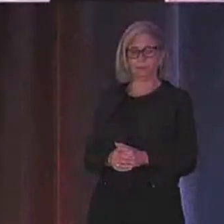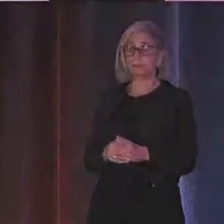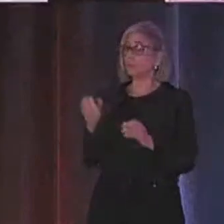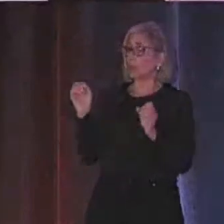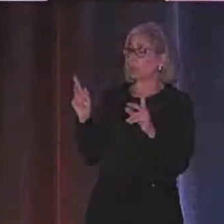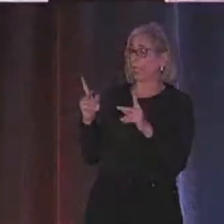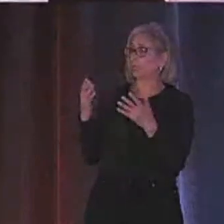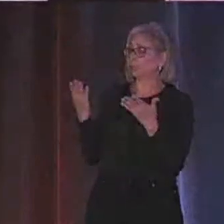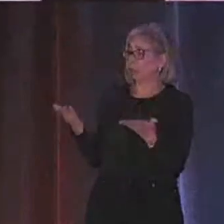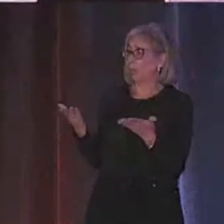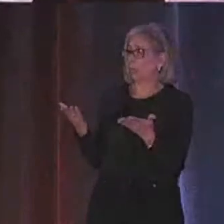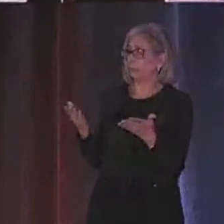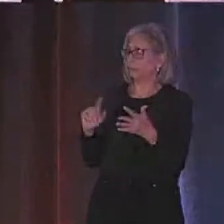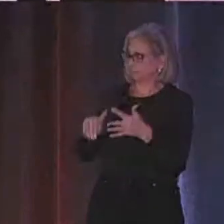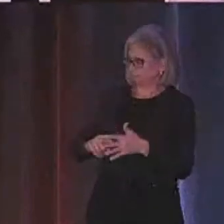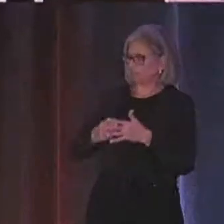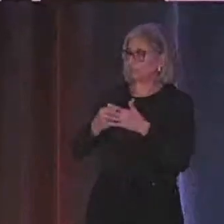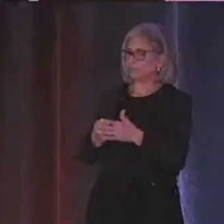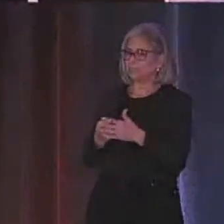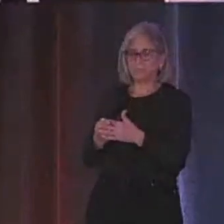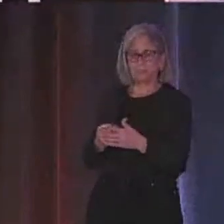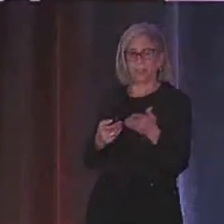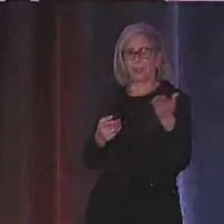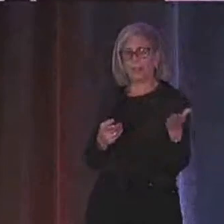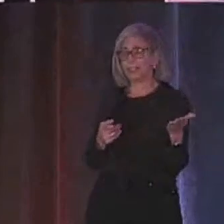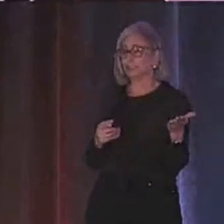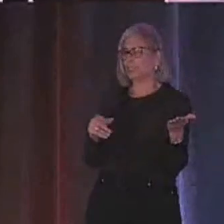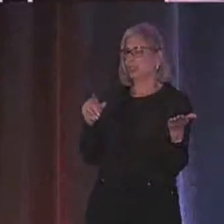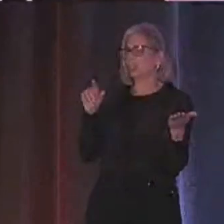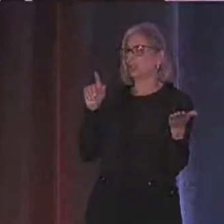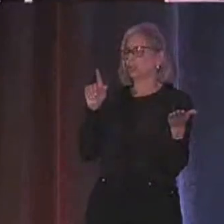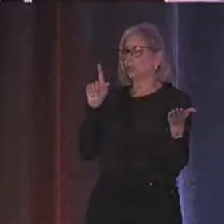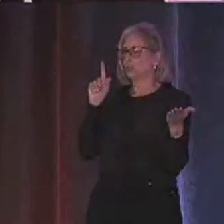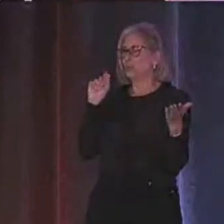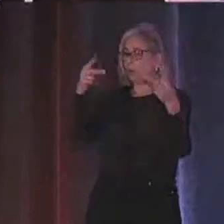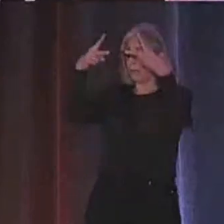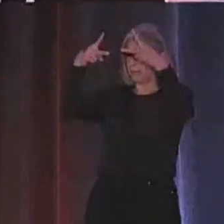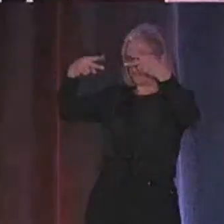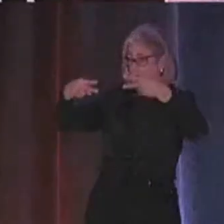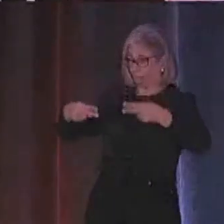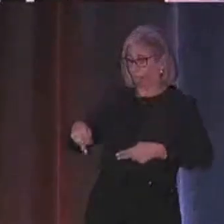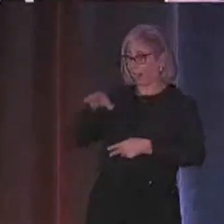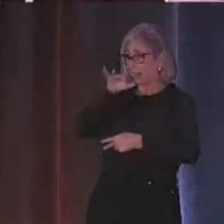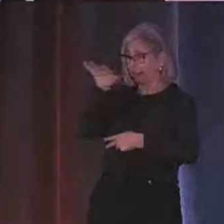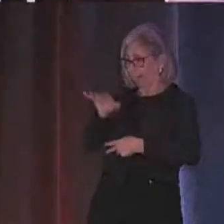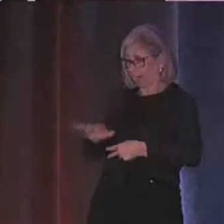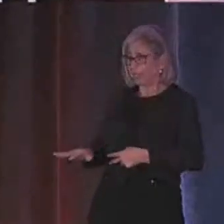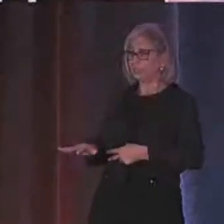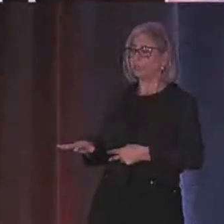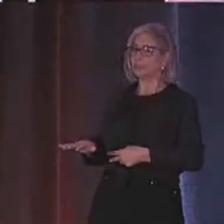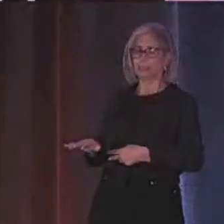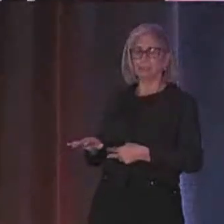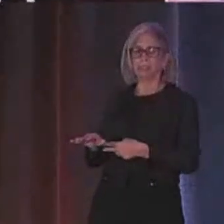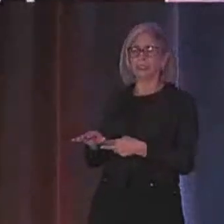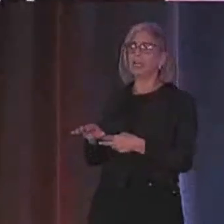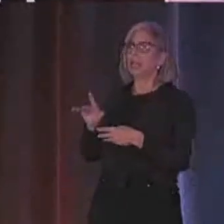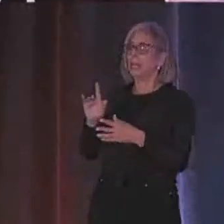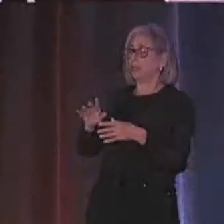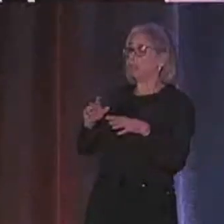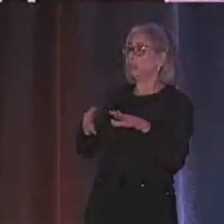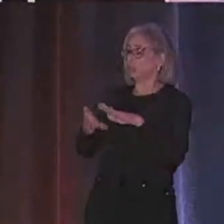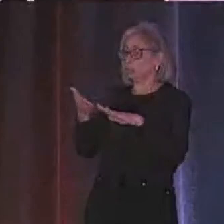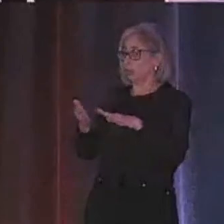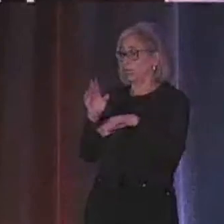Okay, so let's get started. This is just 20-something lines of code in your app.jsx file, and you're up and running